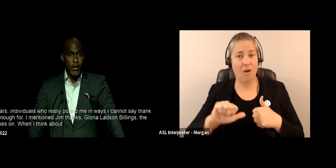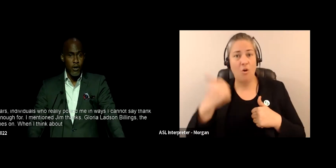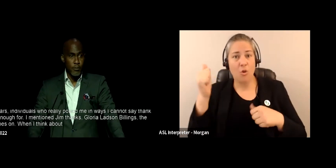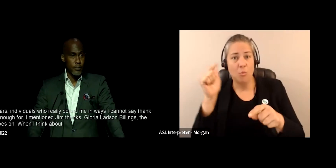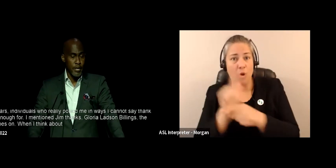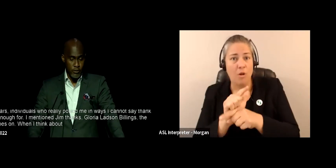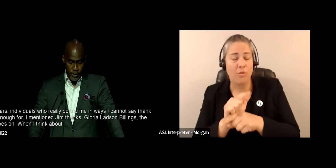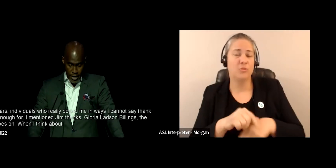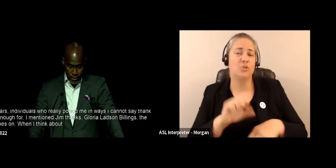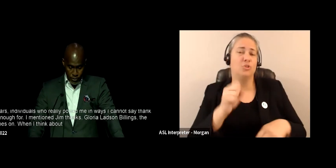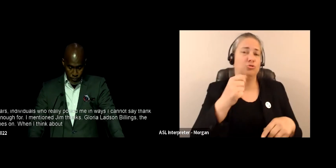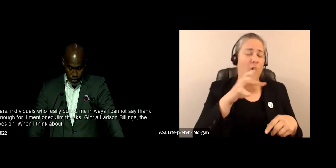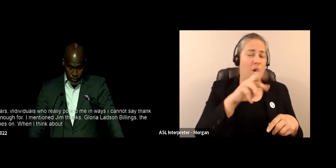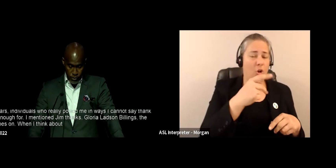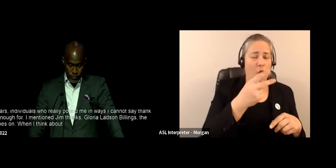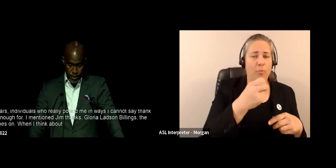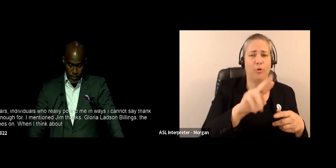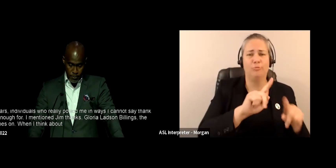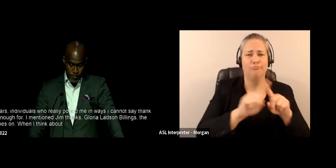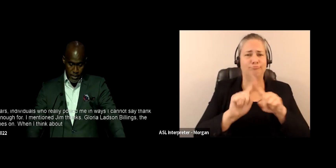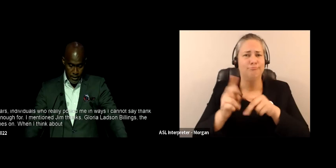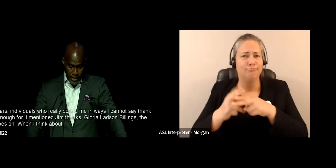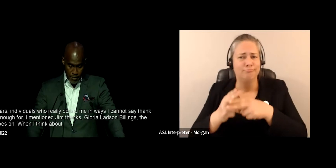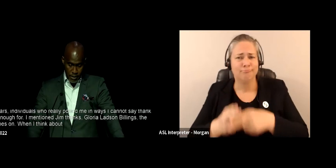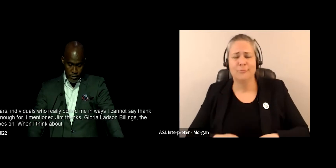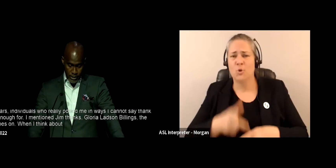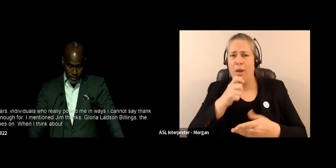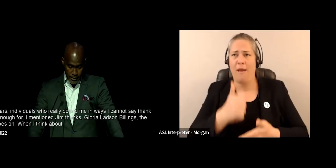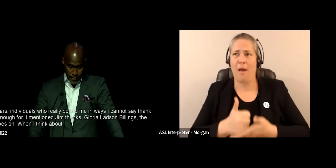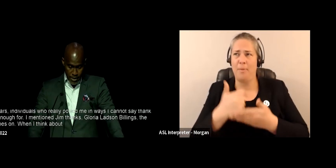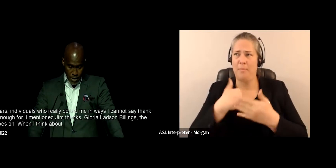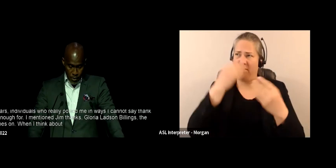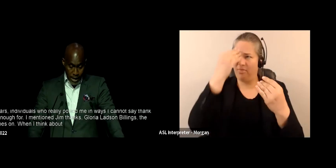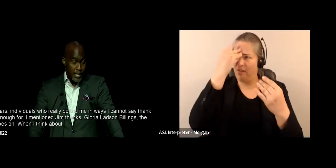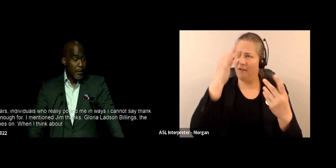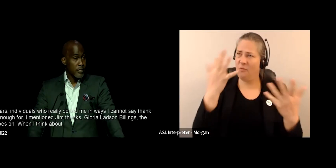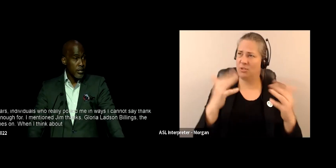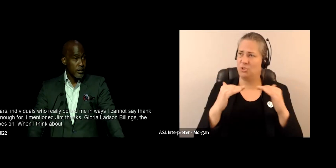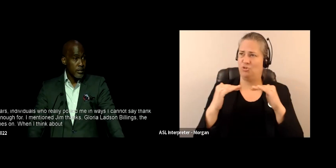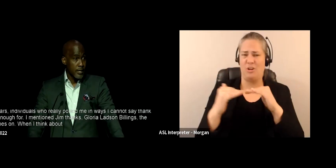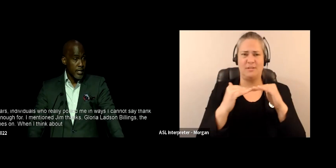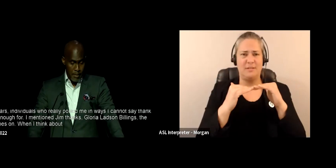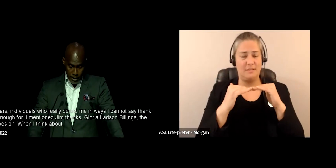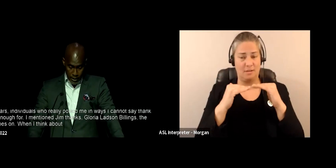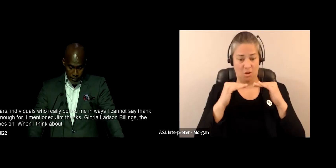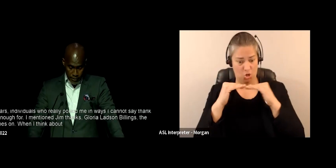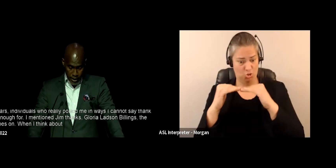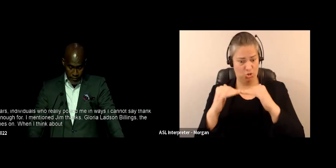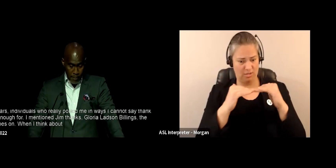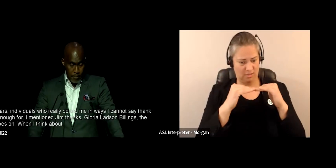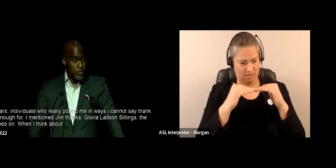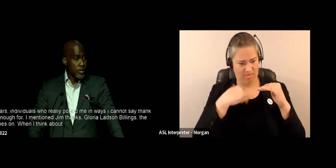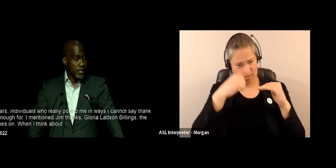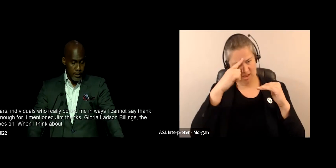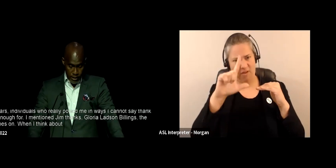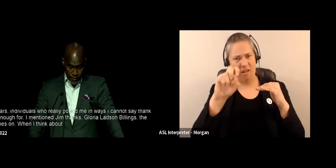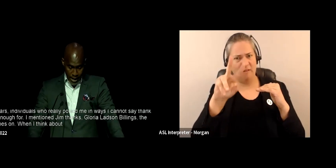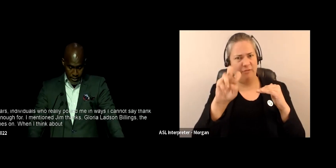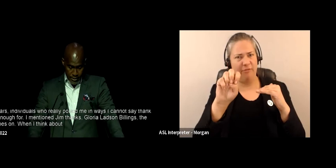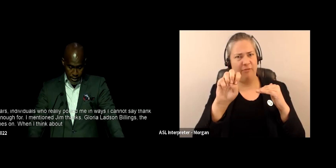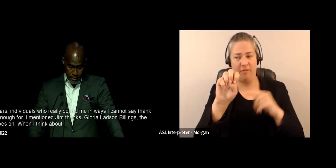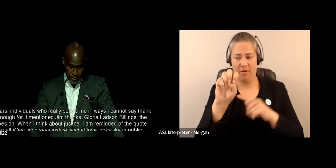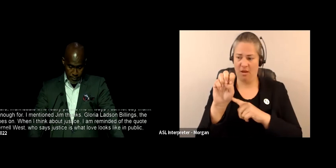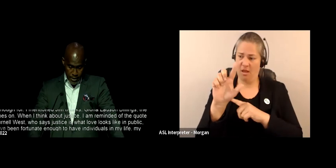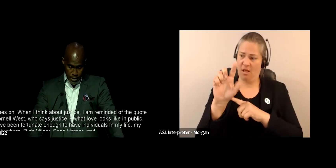Sean Harper, Pedro Noguera, who have also helped me to think about justice. When I think about justice, I think about love. Love for opportunity, love